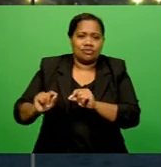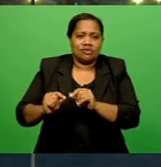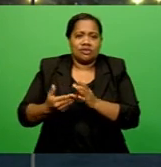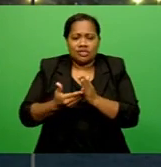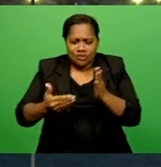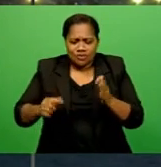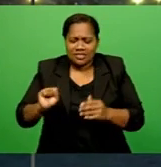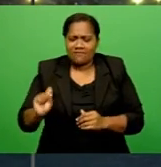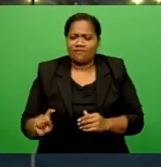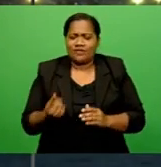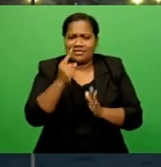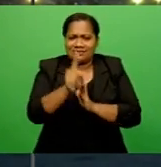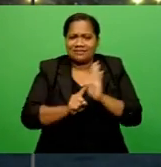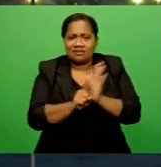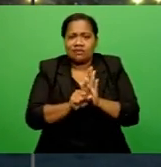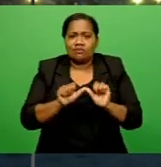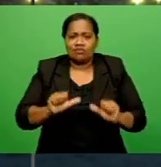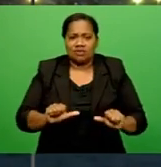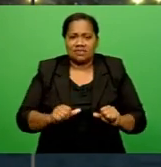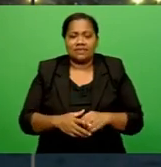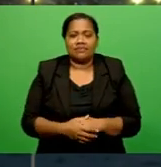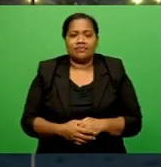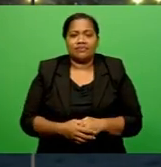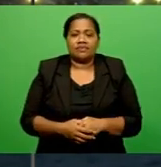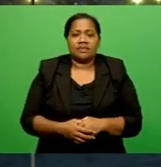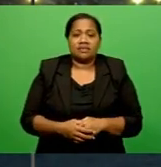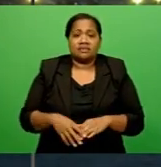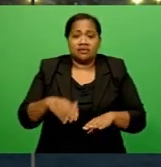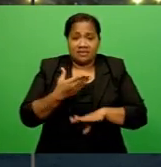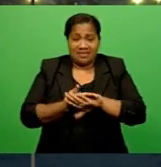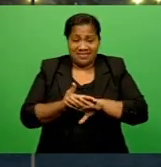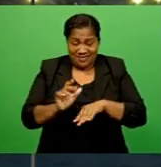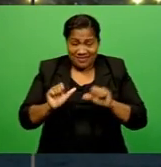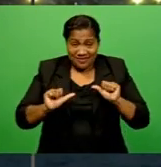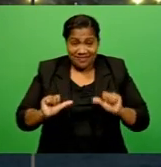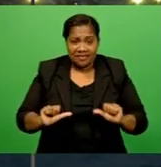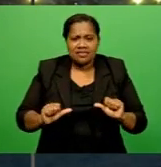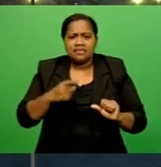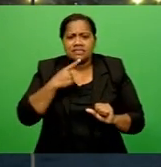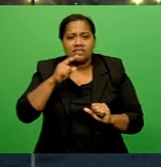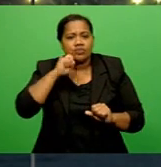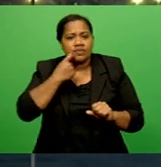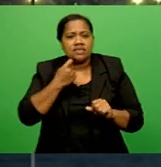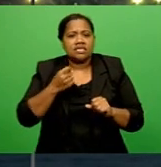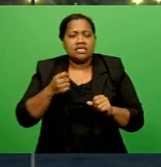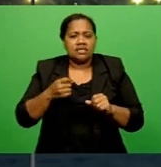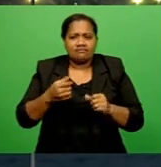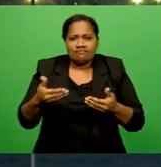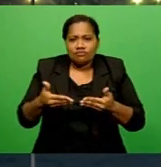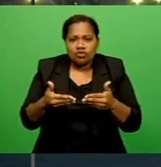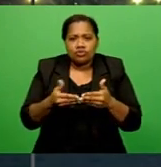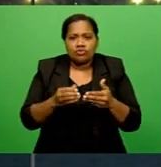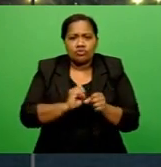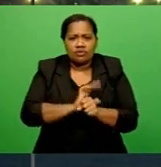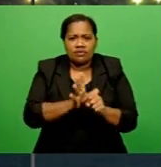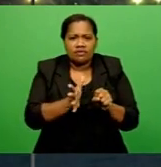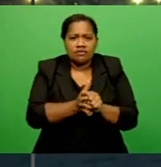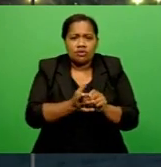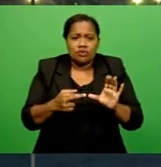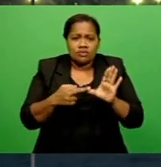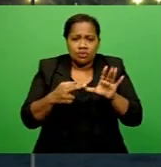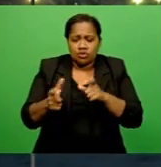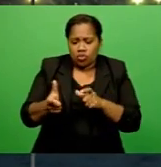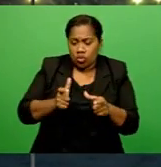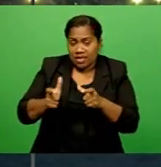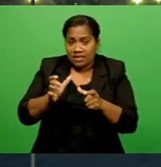as president. The newly inaugurated U.S. president says he will introduce a coronavirus response coordinator to oversee the